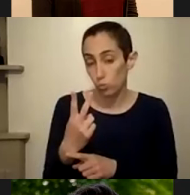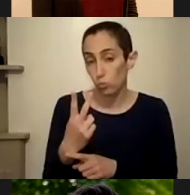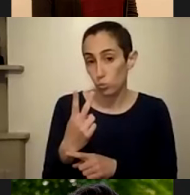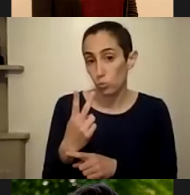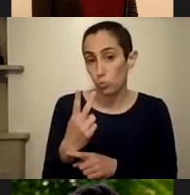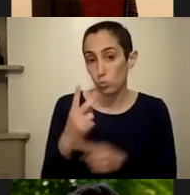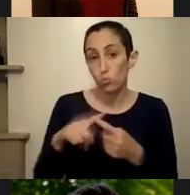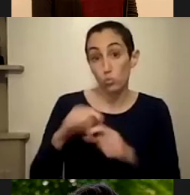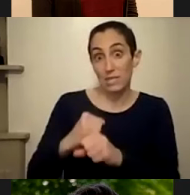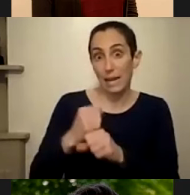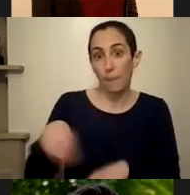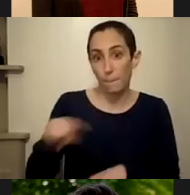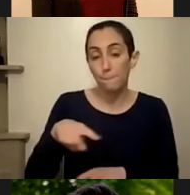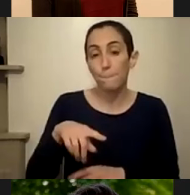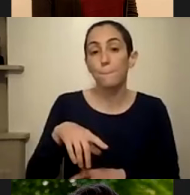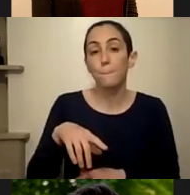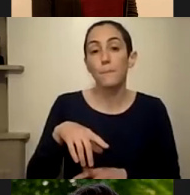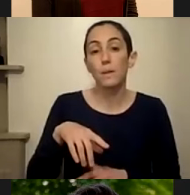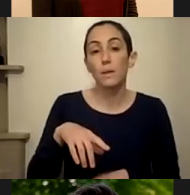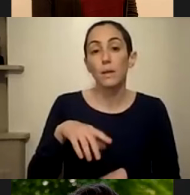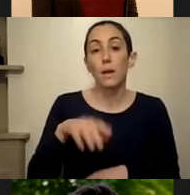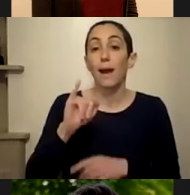protect these RGCs, increase the IOP,